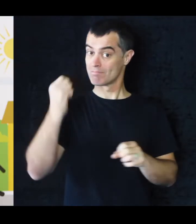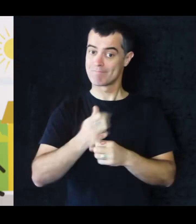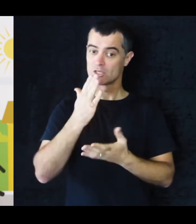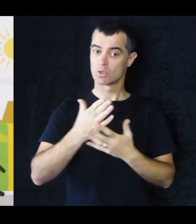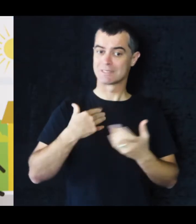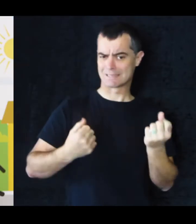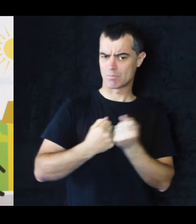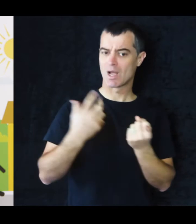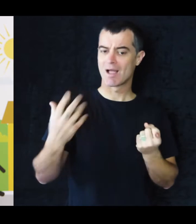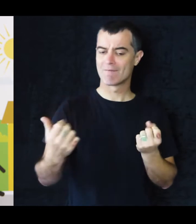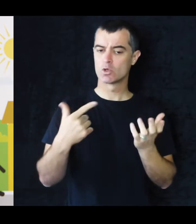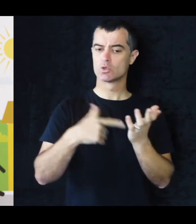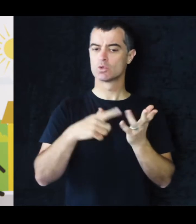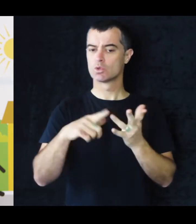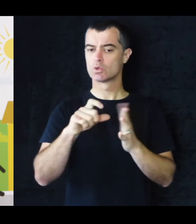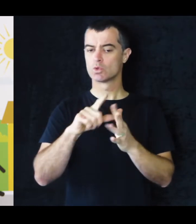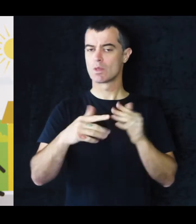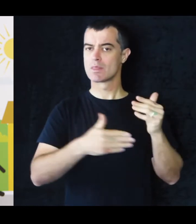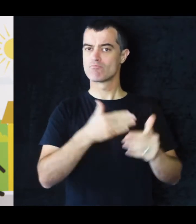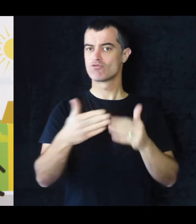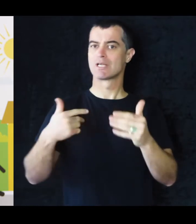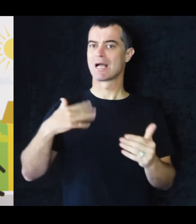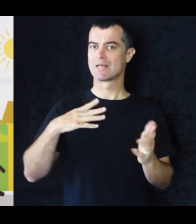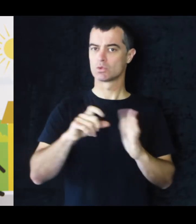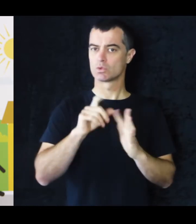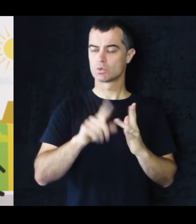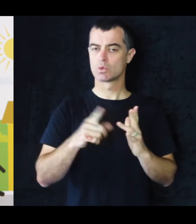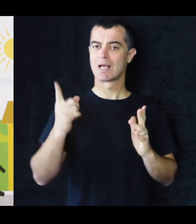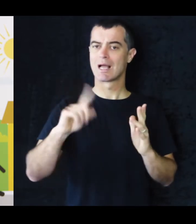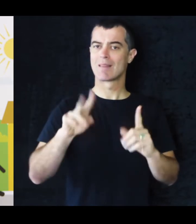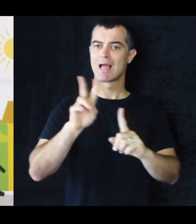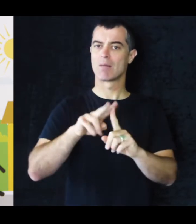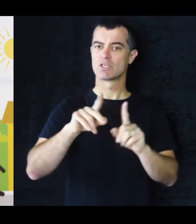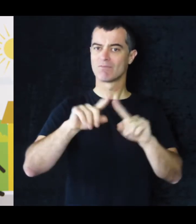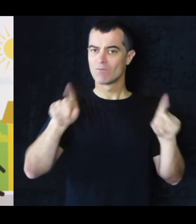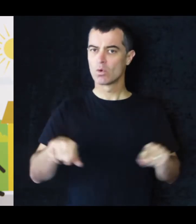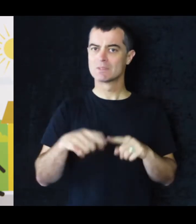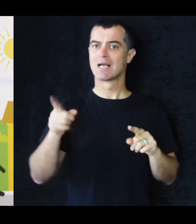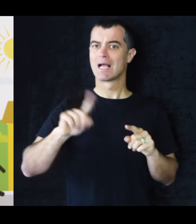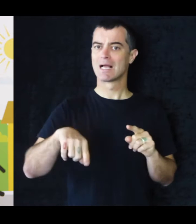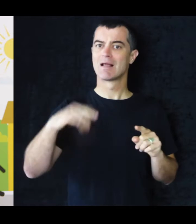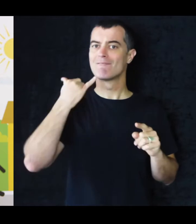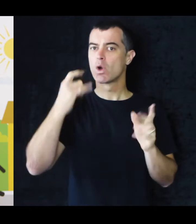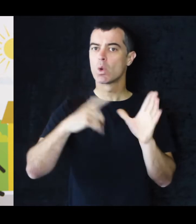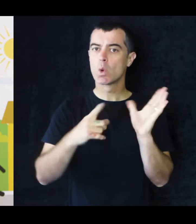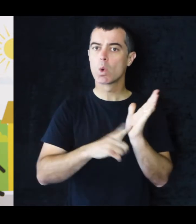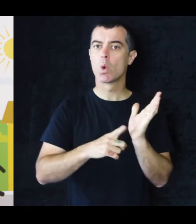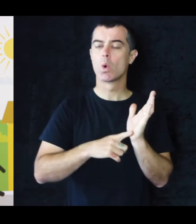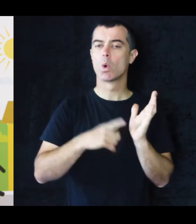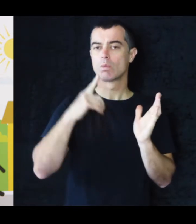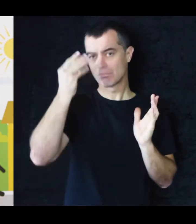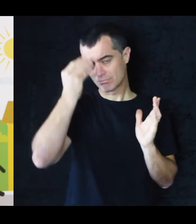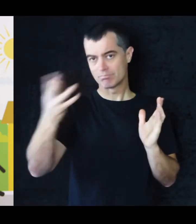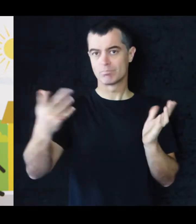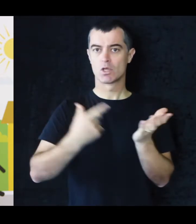that I have support to do the processes that I need to do and the application forms and the phone calls, and I would let the real